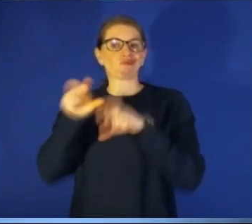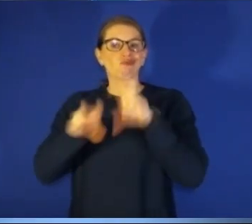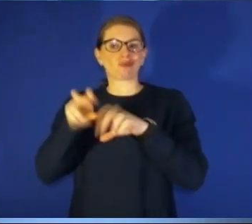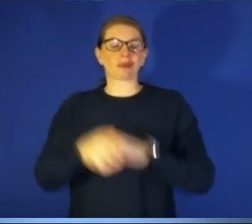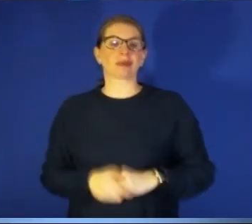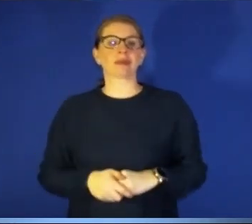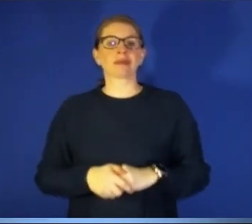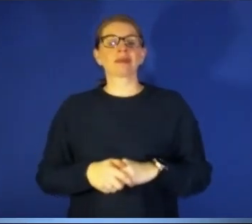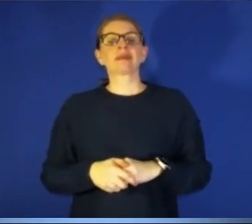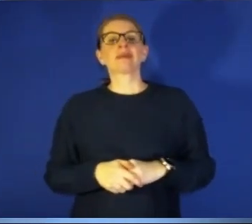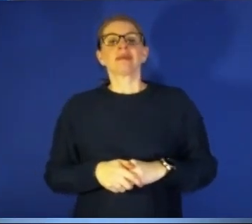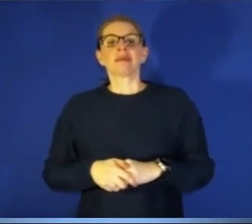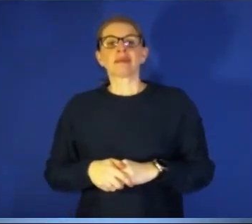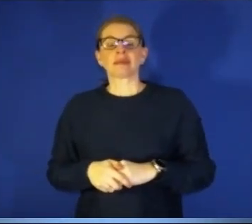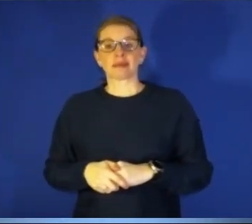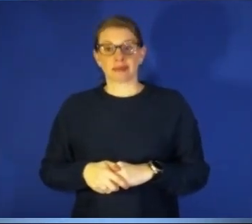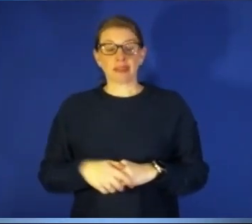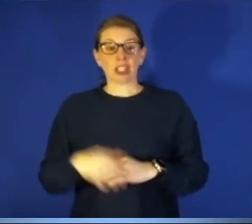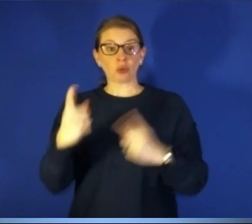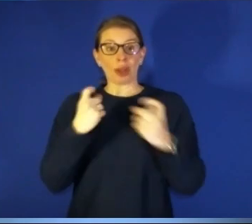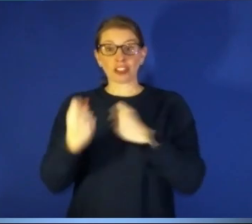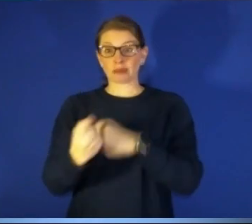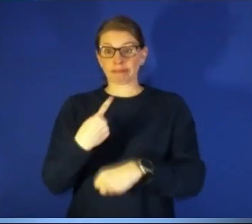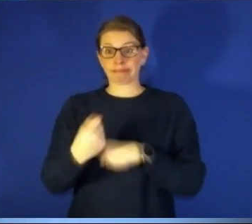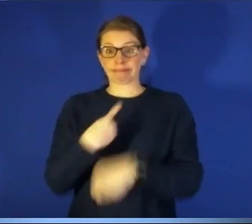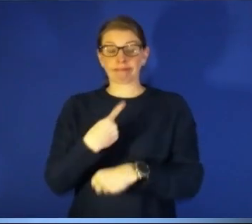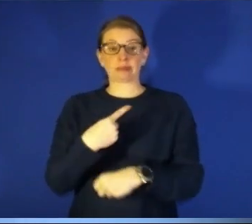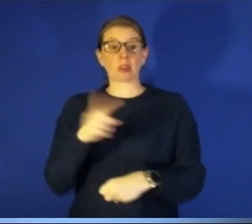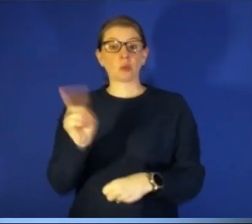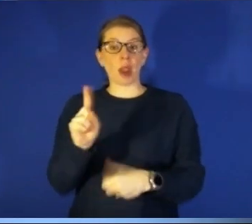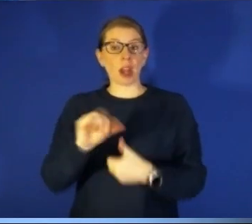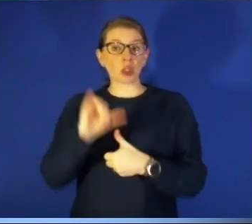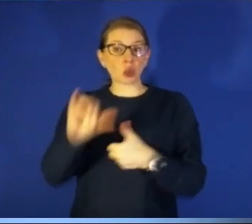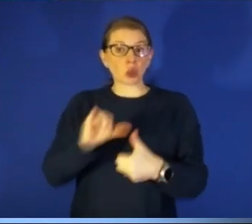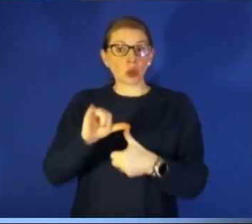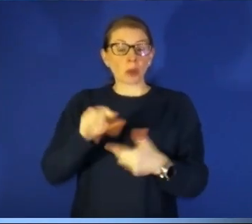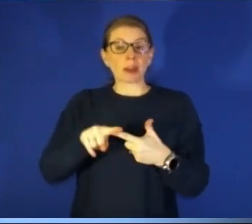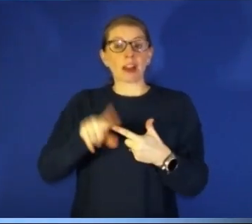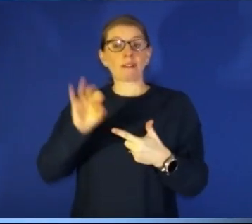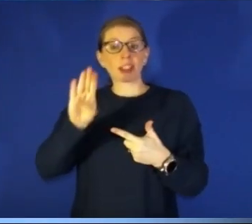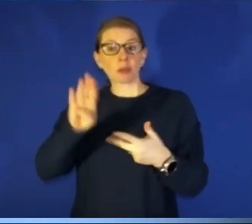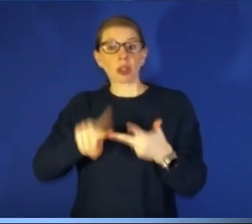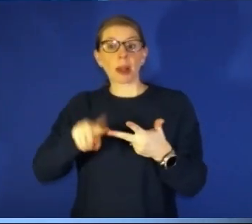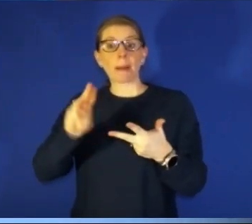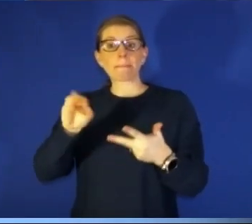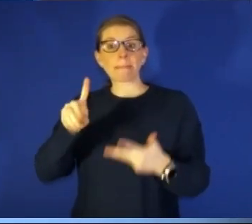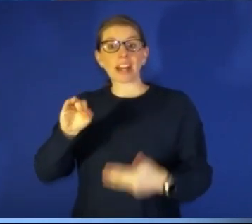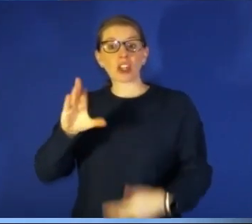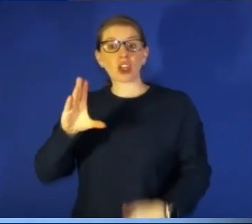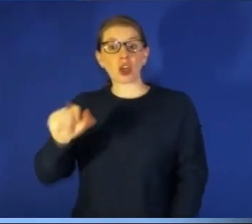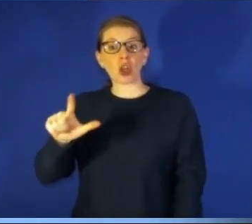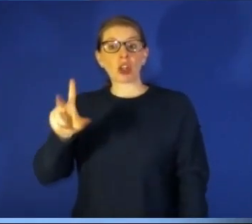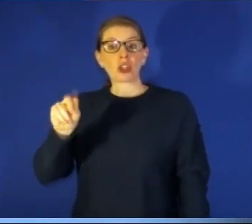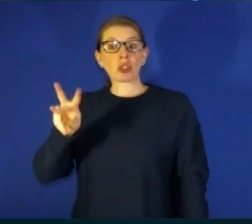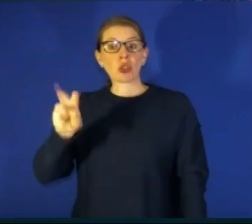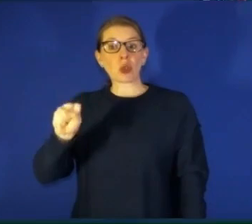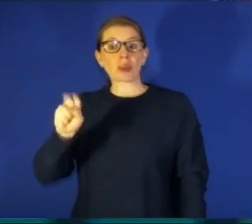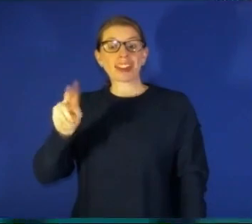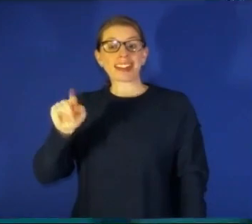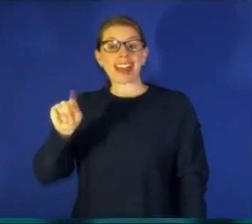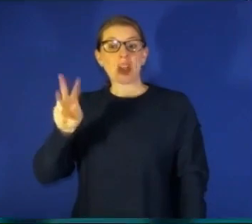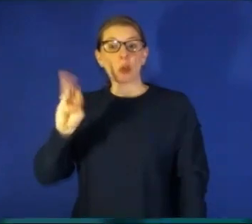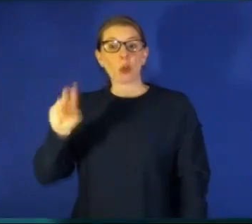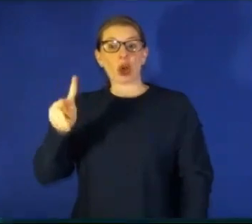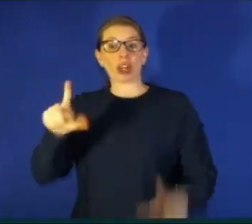morning. All right, get your questions sent into us on YouTube, Facebook, and the Medical News Network. You can find links to those right there on your screen. So let's get over to